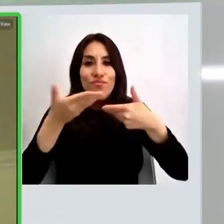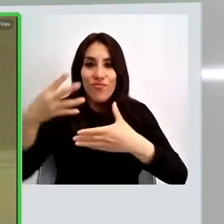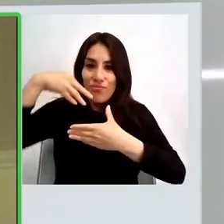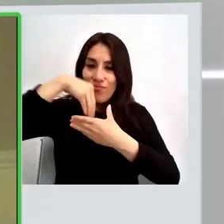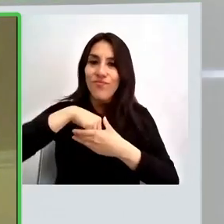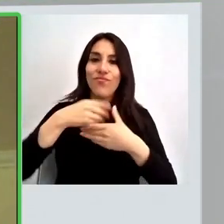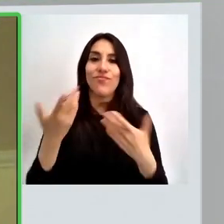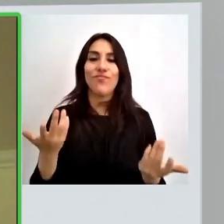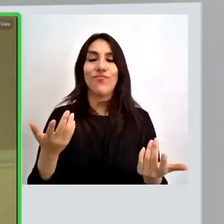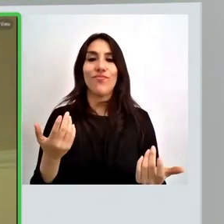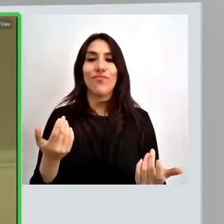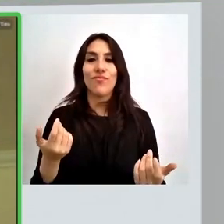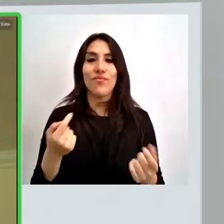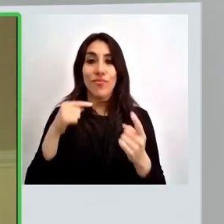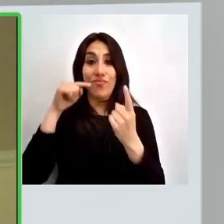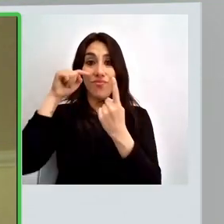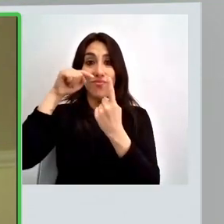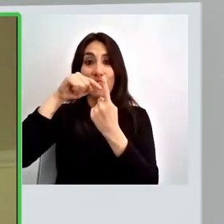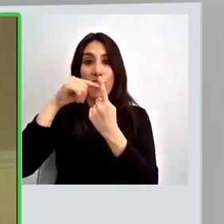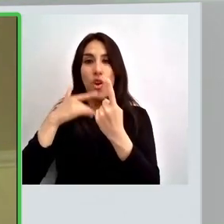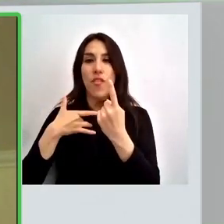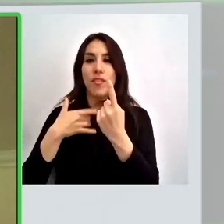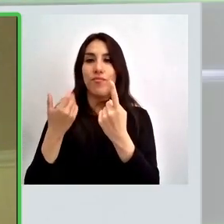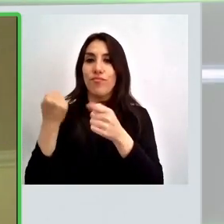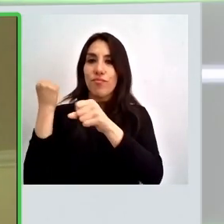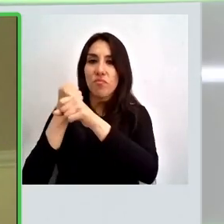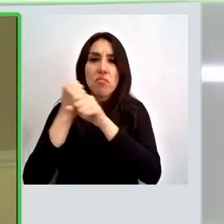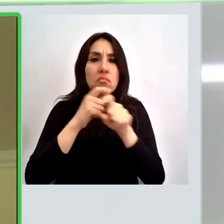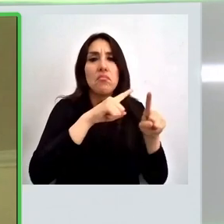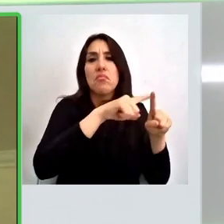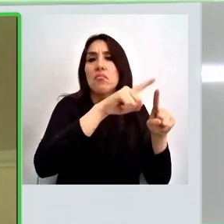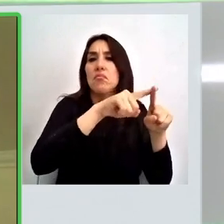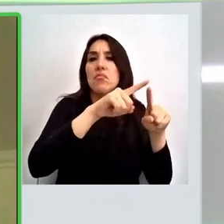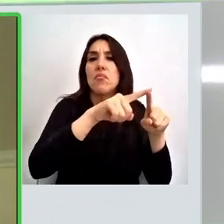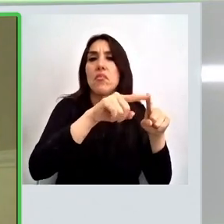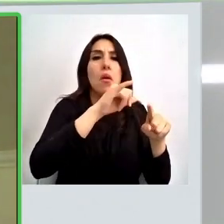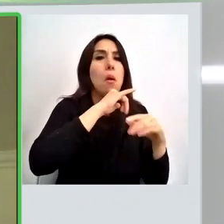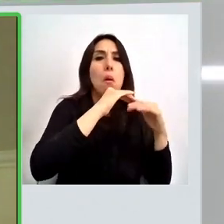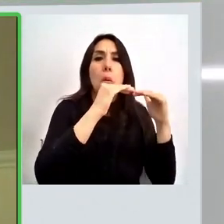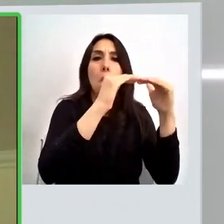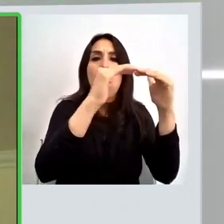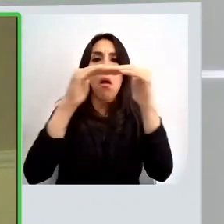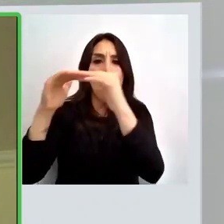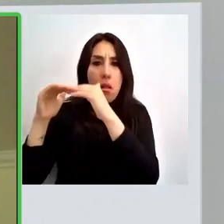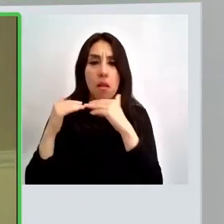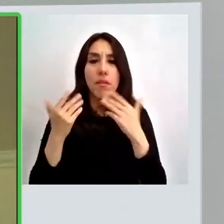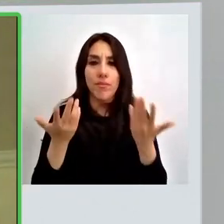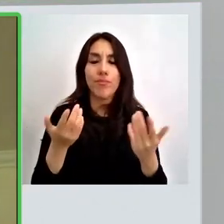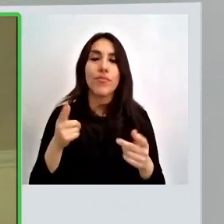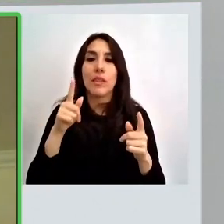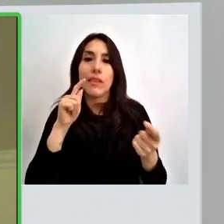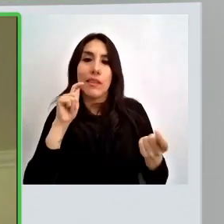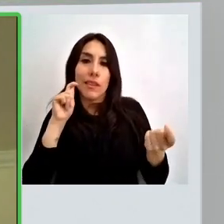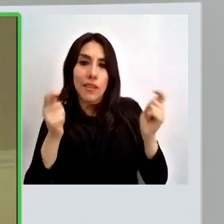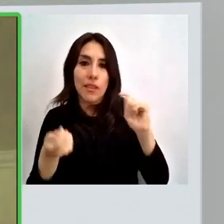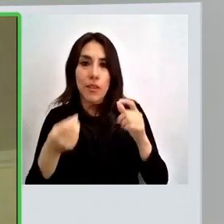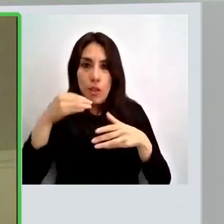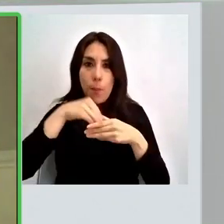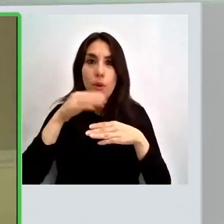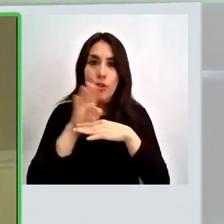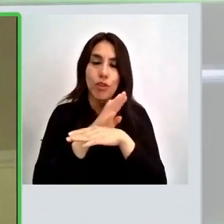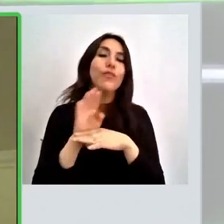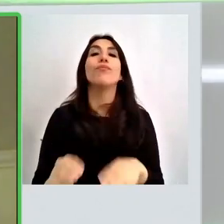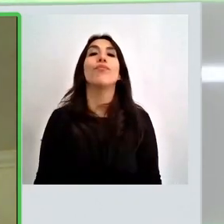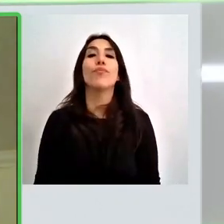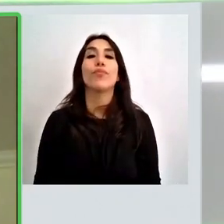happy. And quite frankly, as I remember from my own brother, when he finally